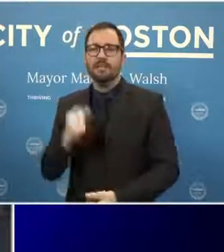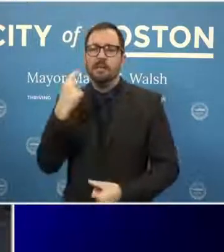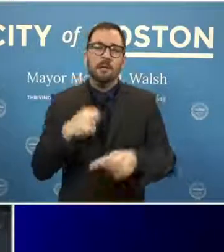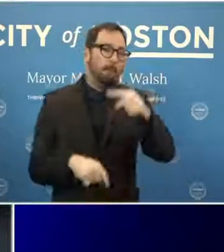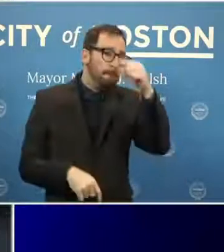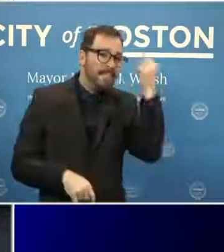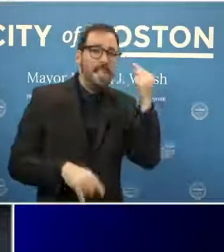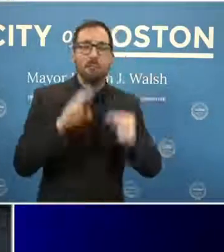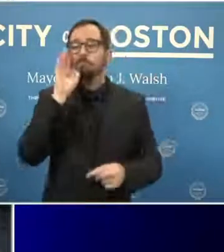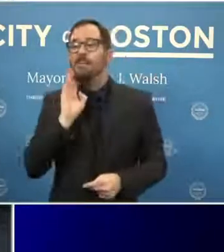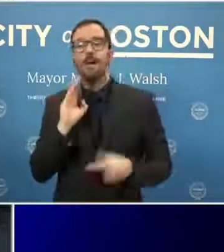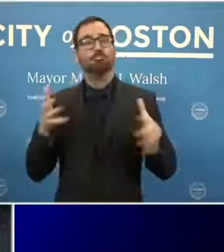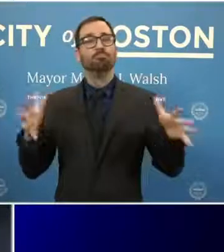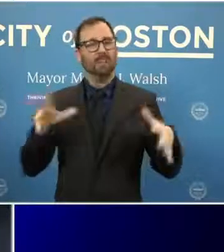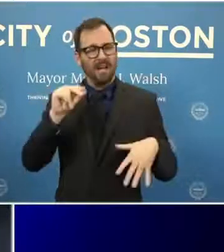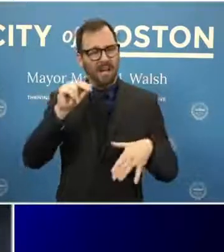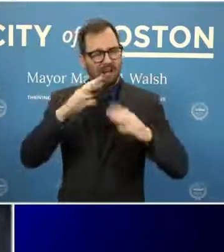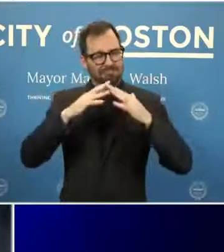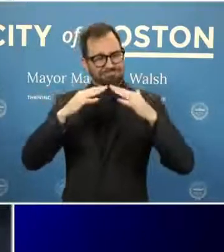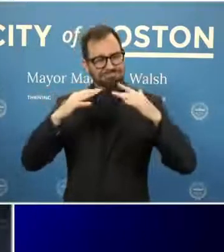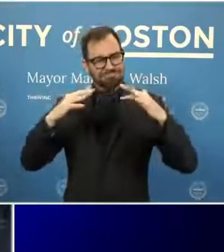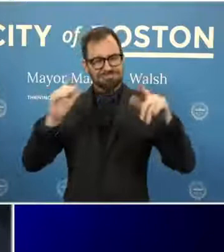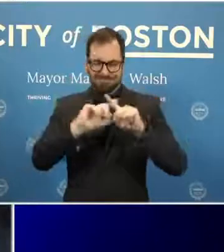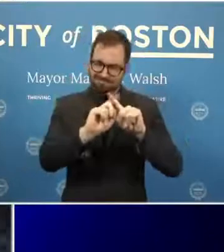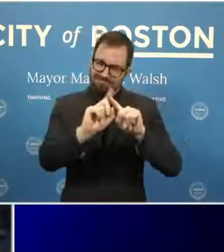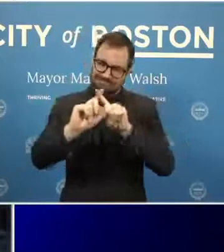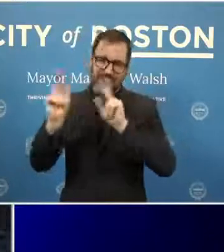Who Black Lives Matter? Black Lives